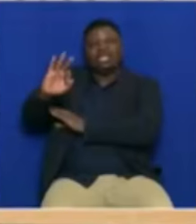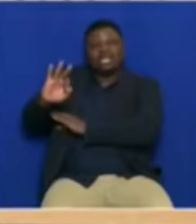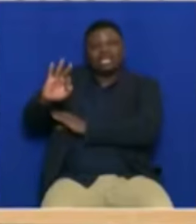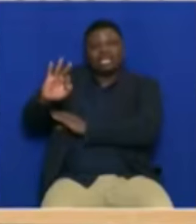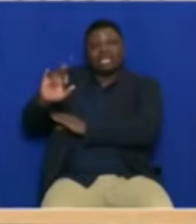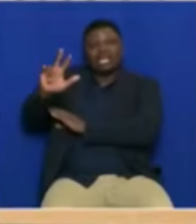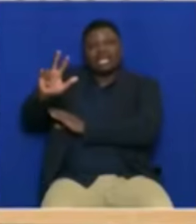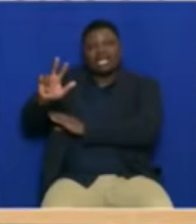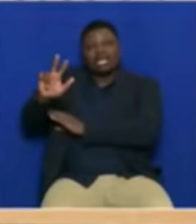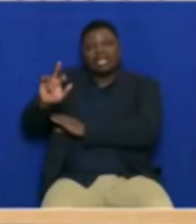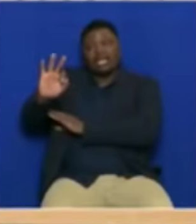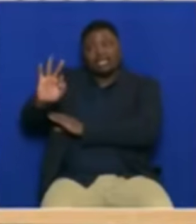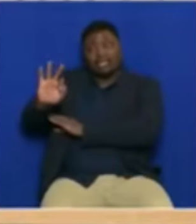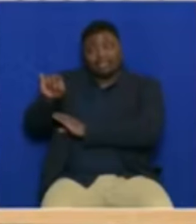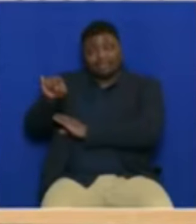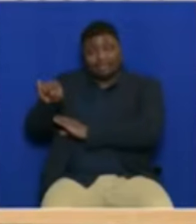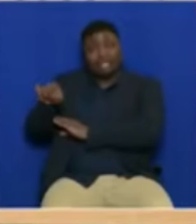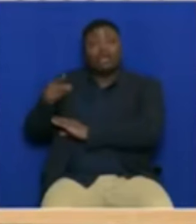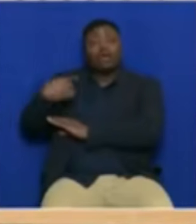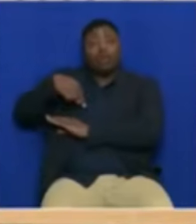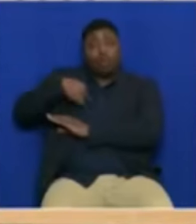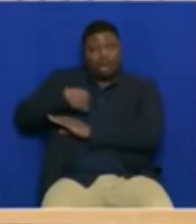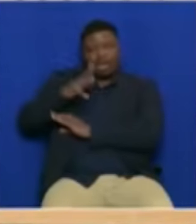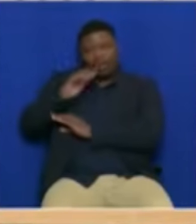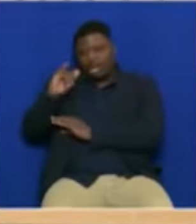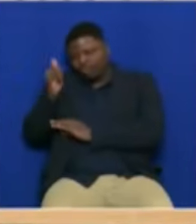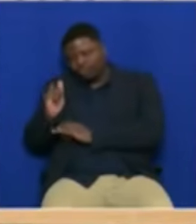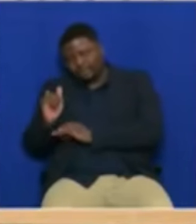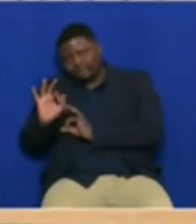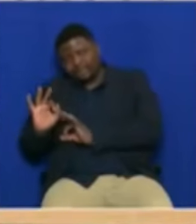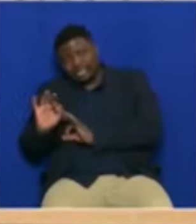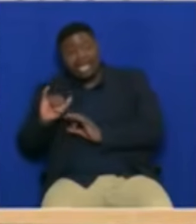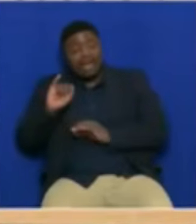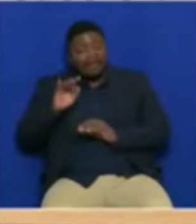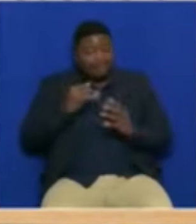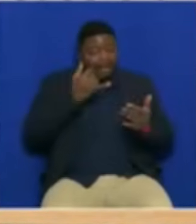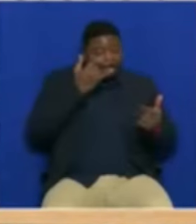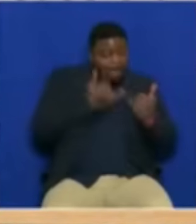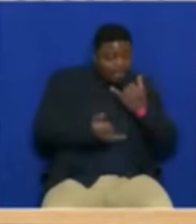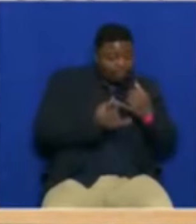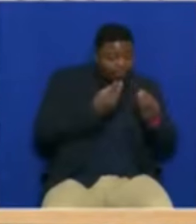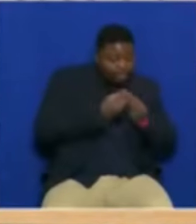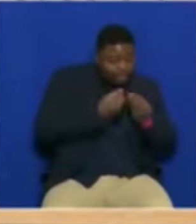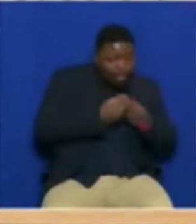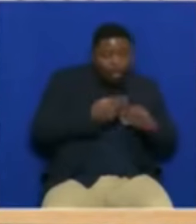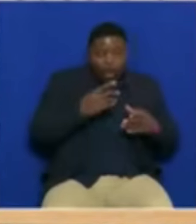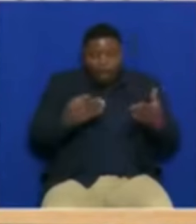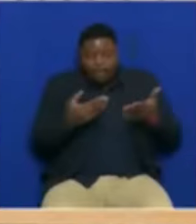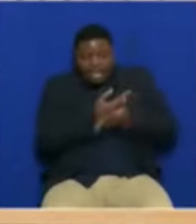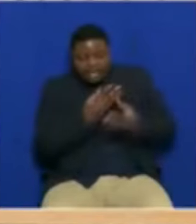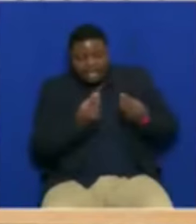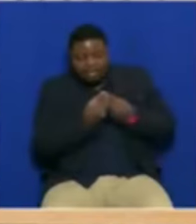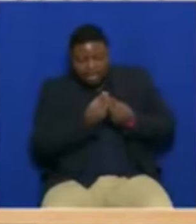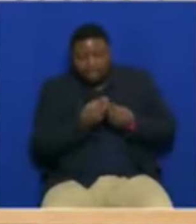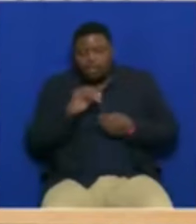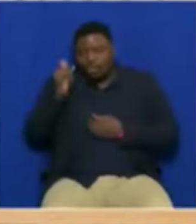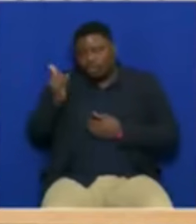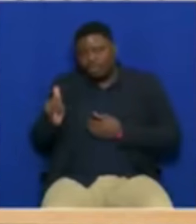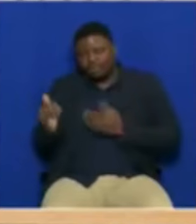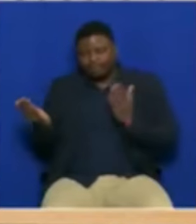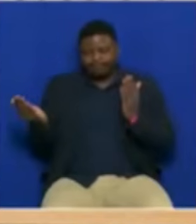to this affidavit and the particular paragraph or page that you would like us to take consideration of, and we will slot it in the